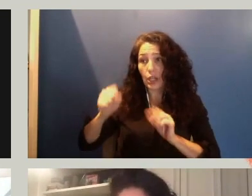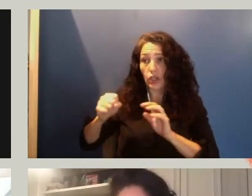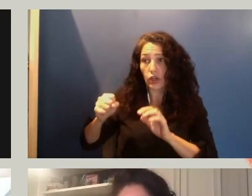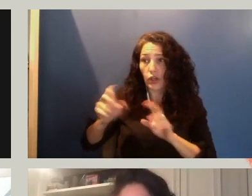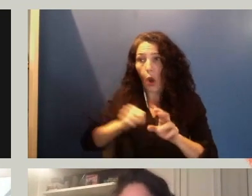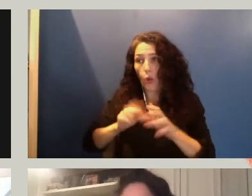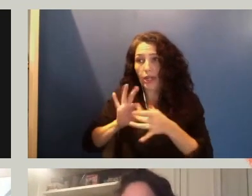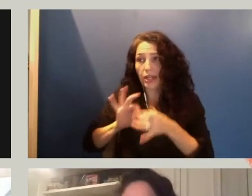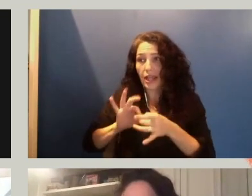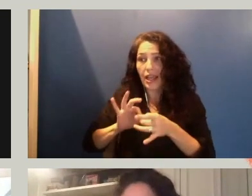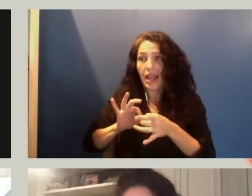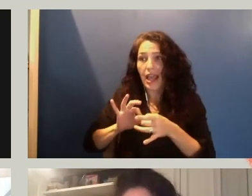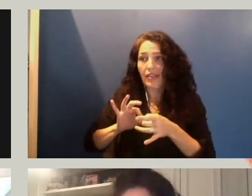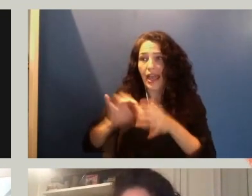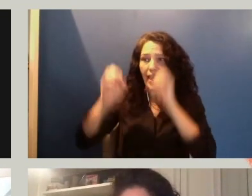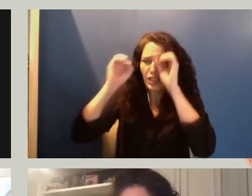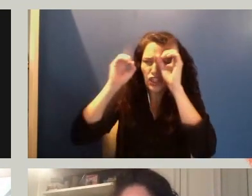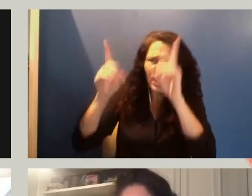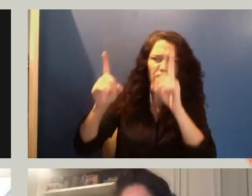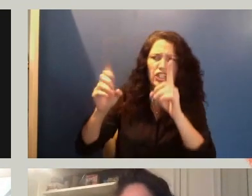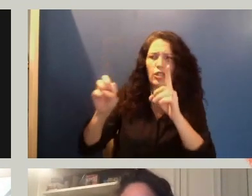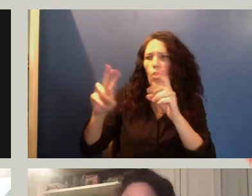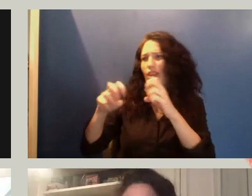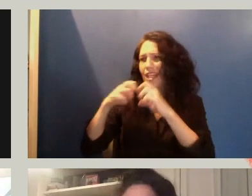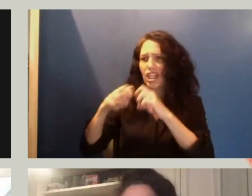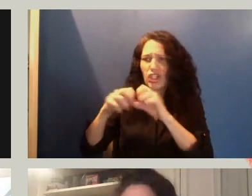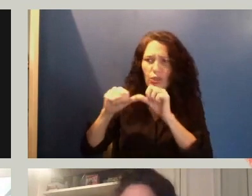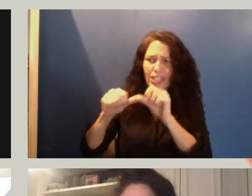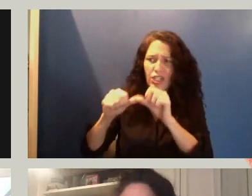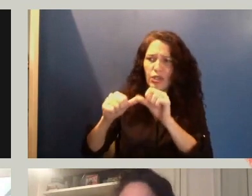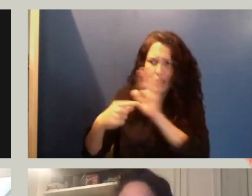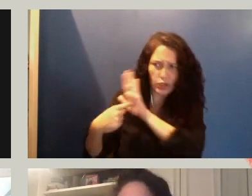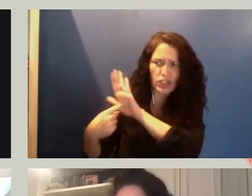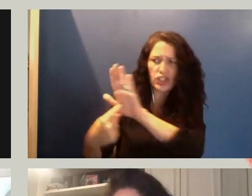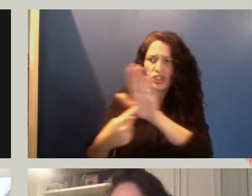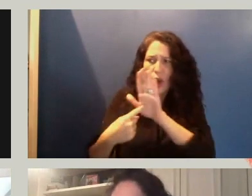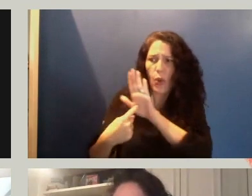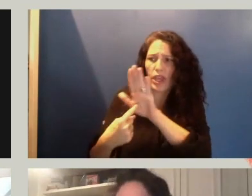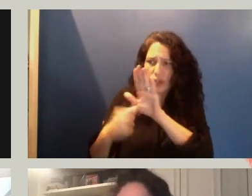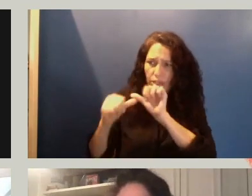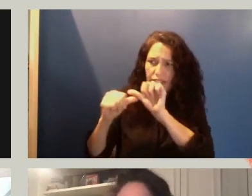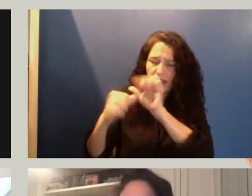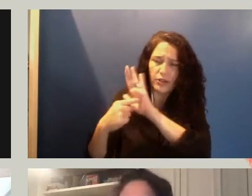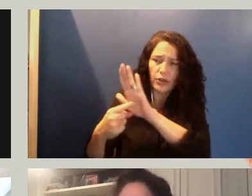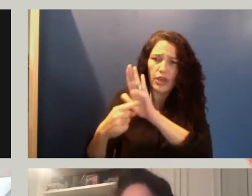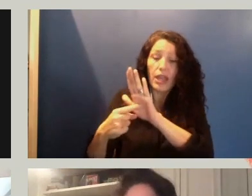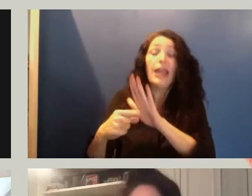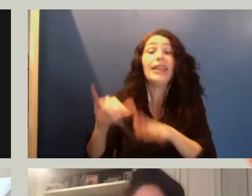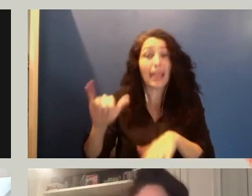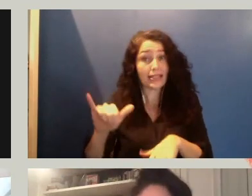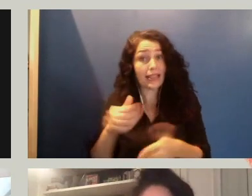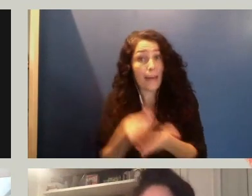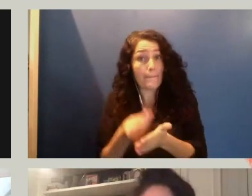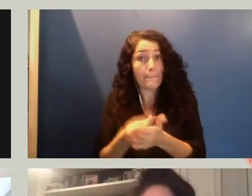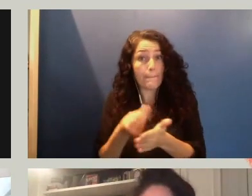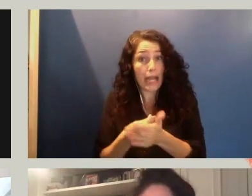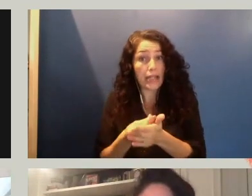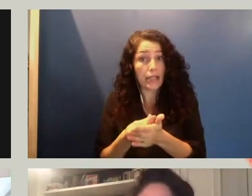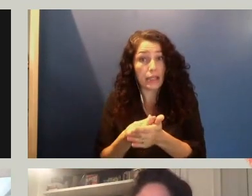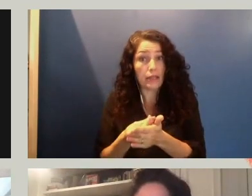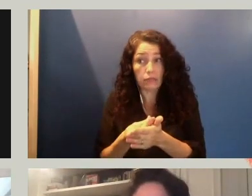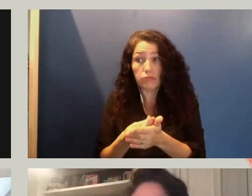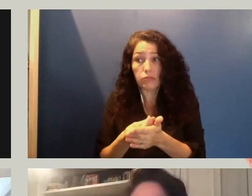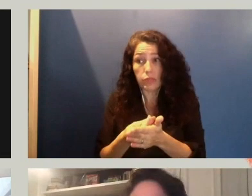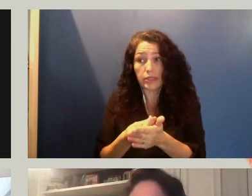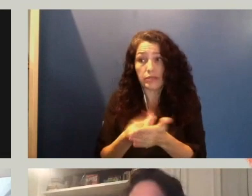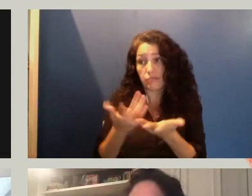issue continued on or the education continued to be needed. And those funds, while it did good in the world, also came back to the filmmaker. And so